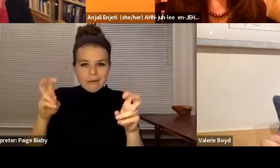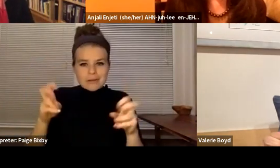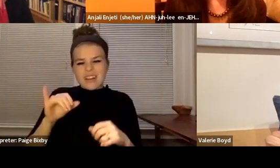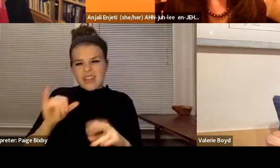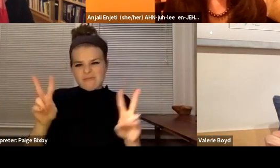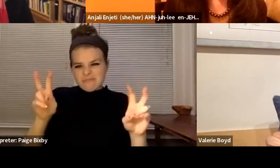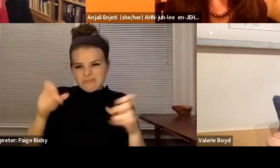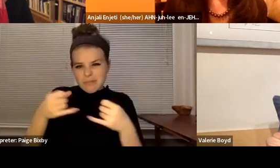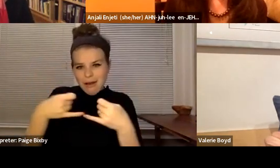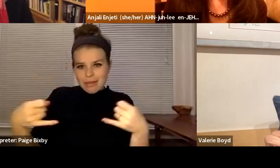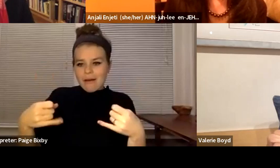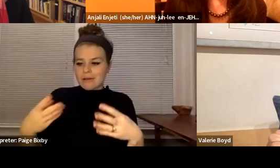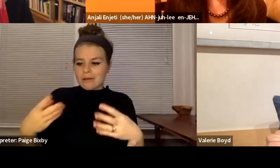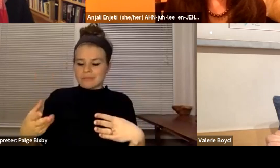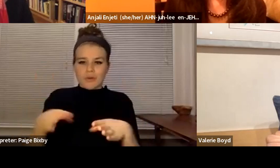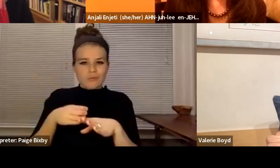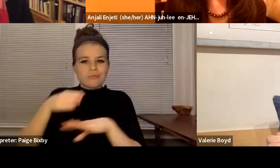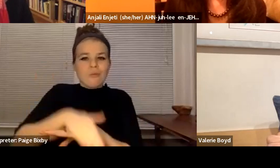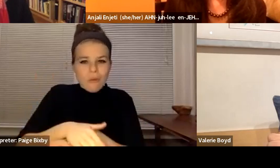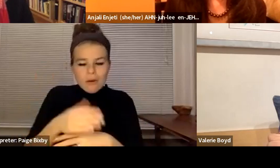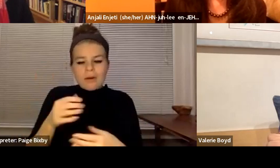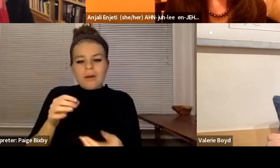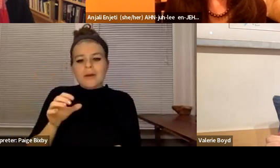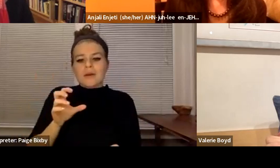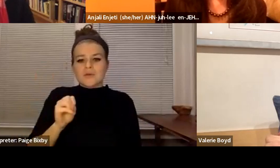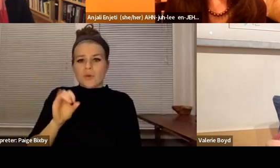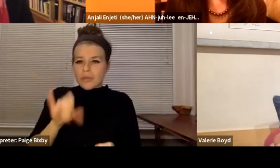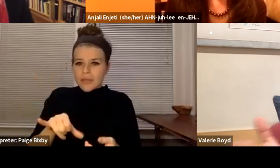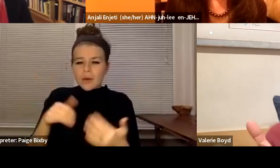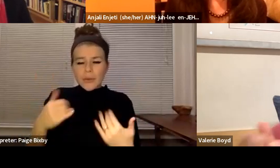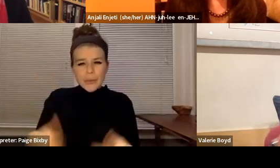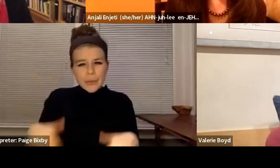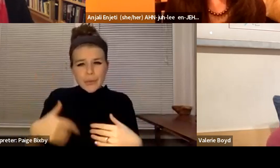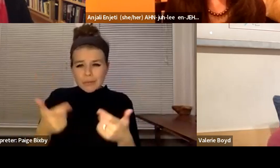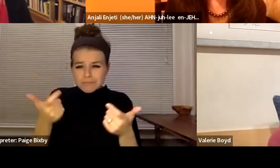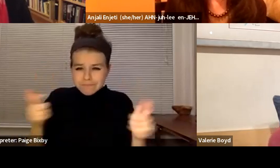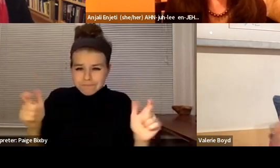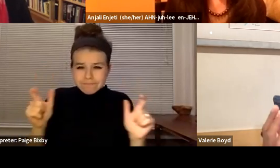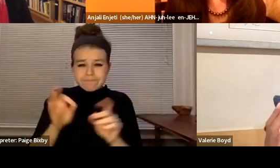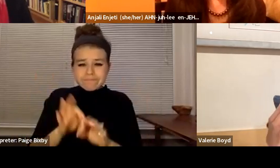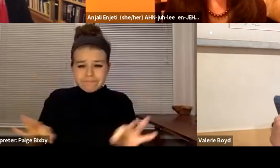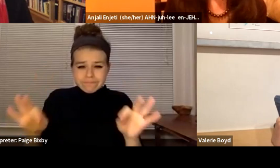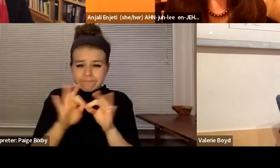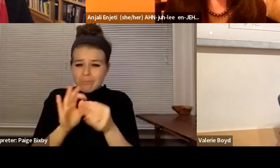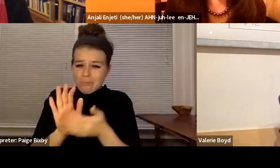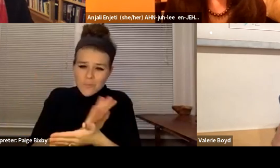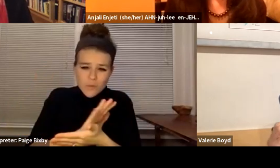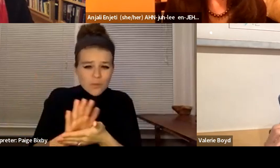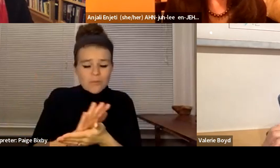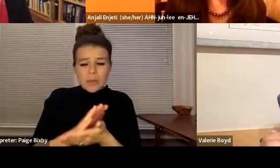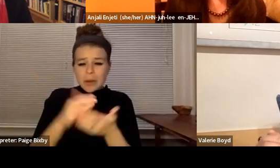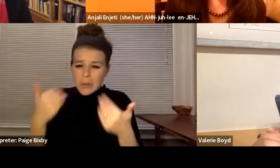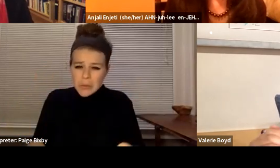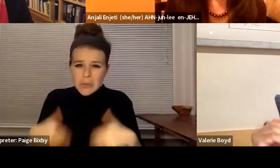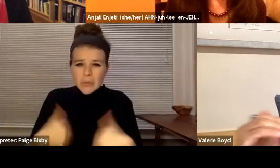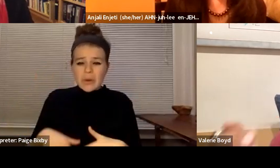lines. And so it was a hugely important movie, and Mira Nair does amazing work.